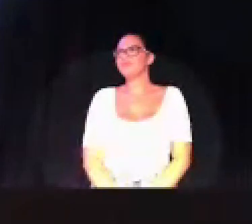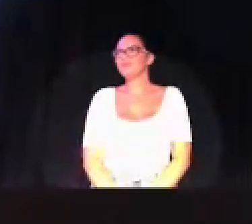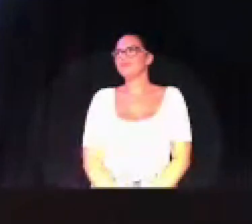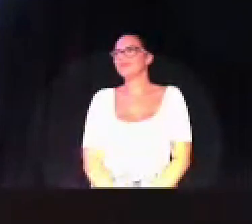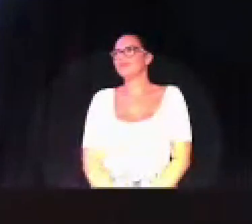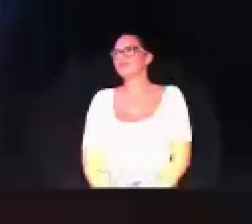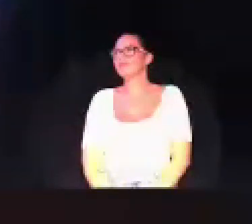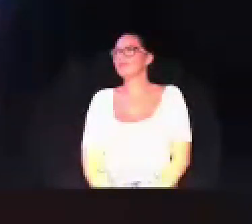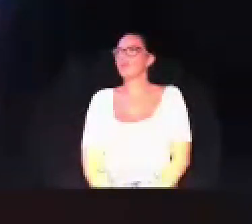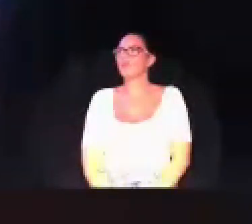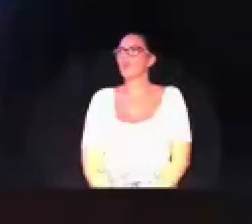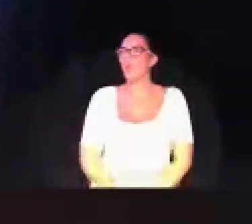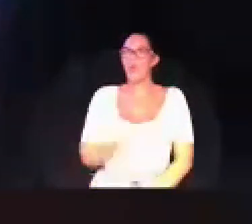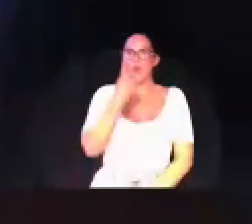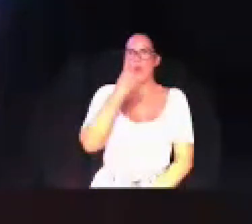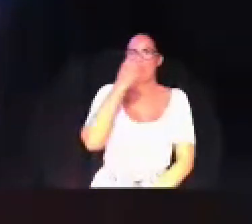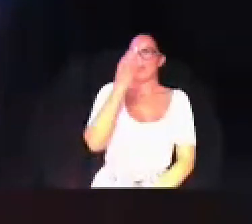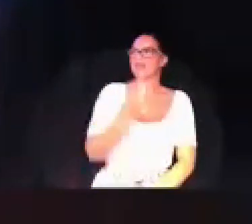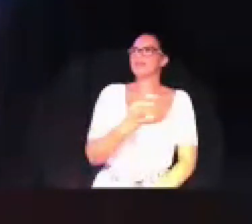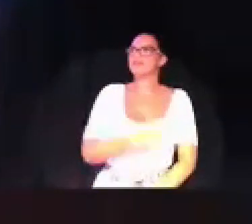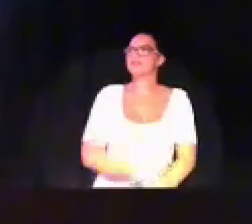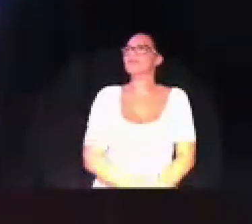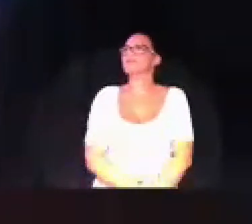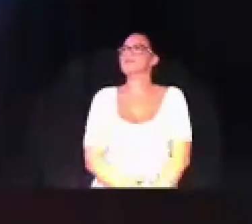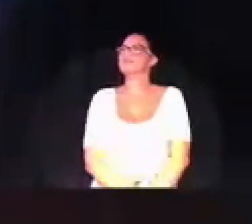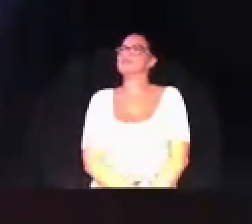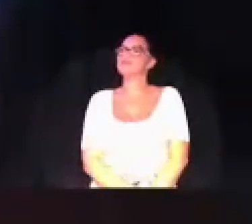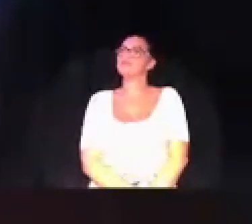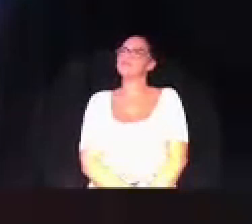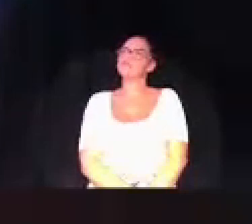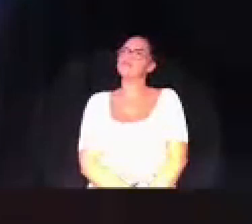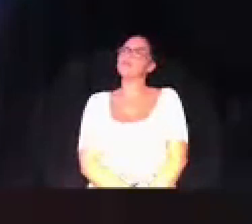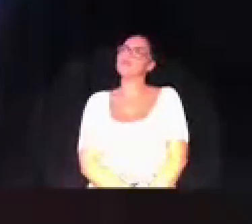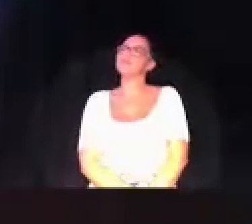Are there any other questions? There's one over here, yes.